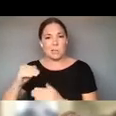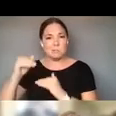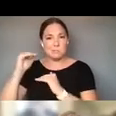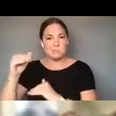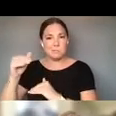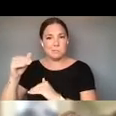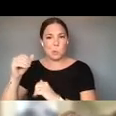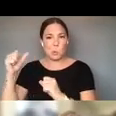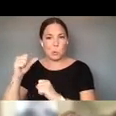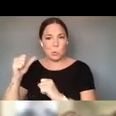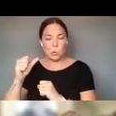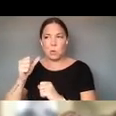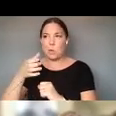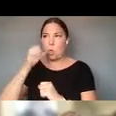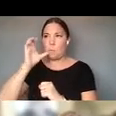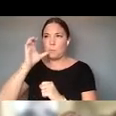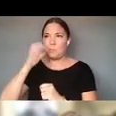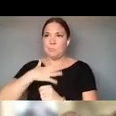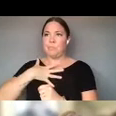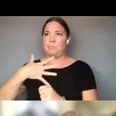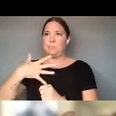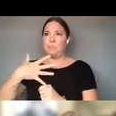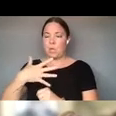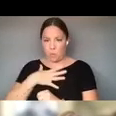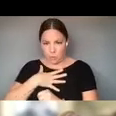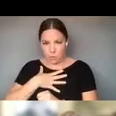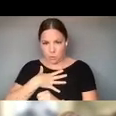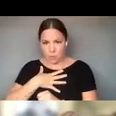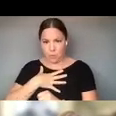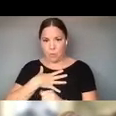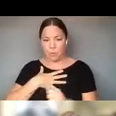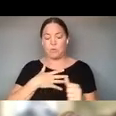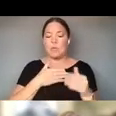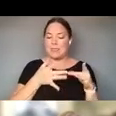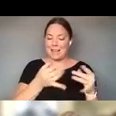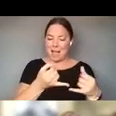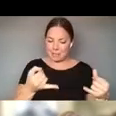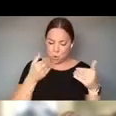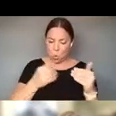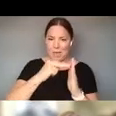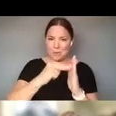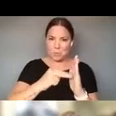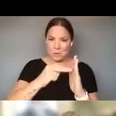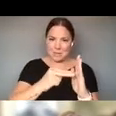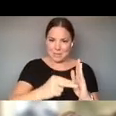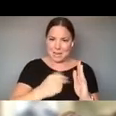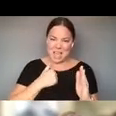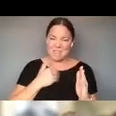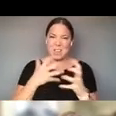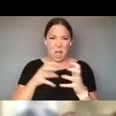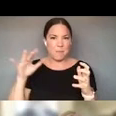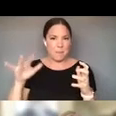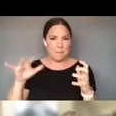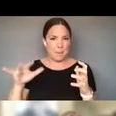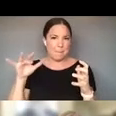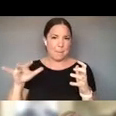and refreshing. Take a deep breath and sit down and just read through the guidelines. There's a lot of clicking you have to do to